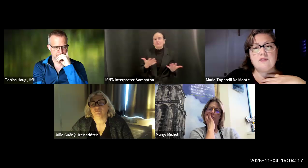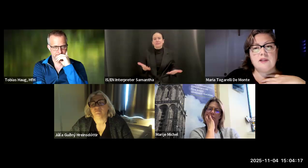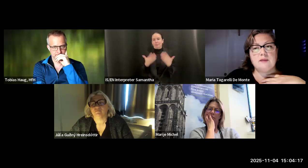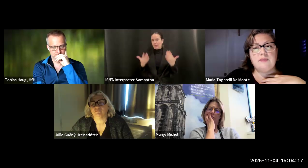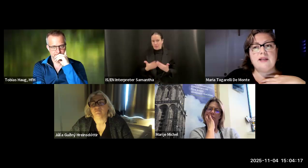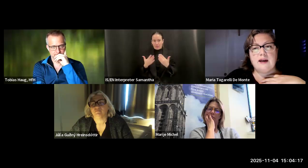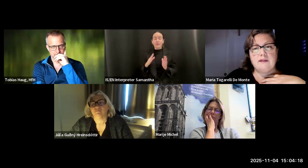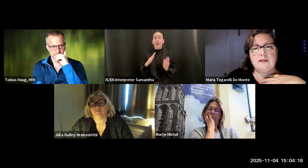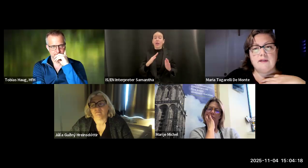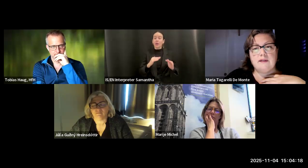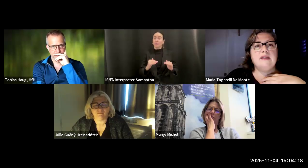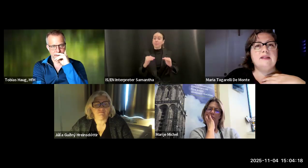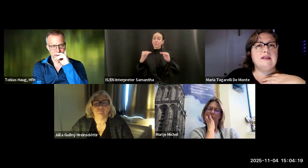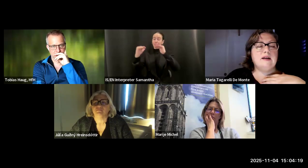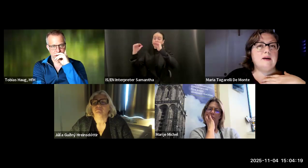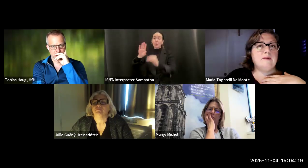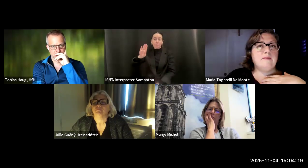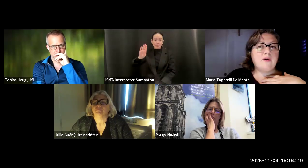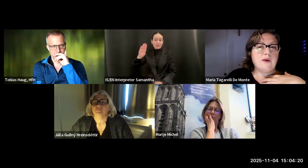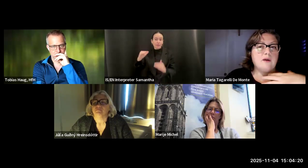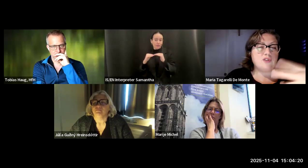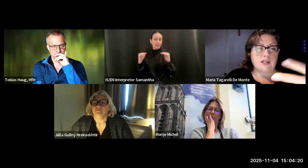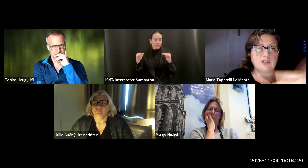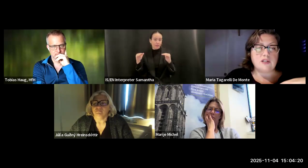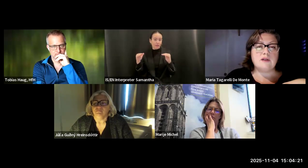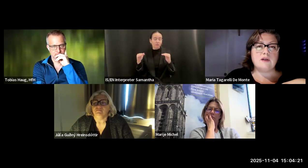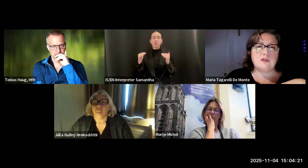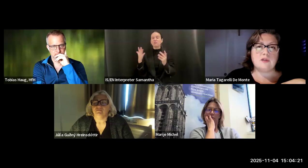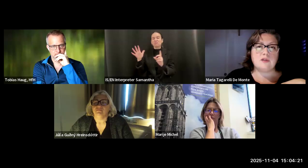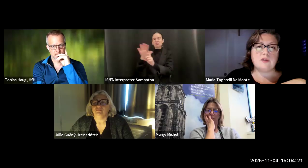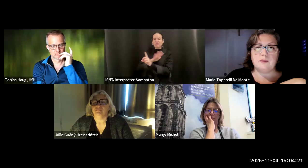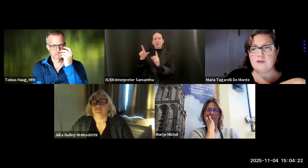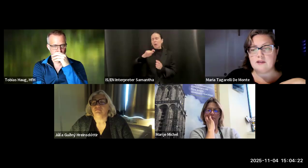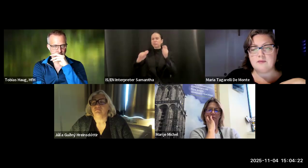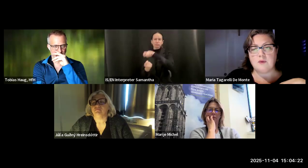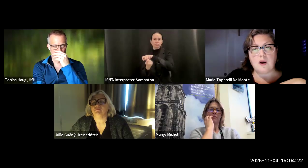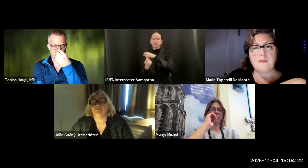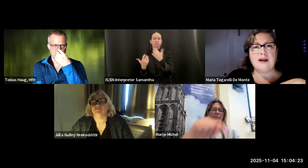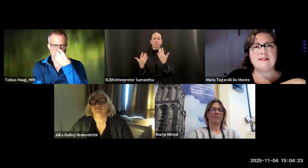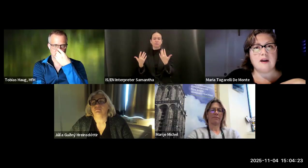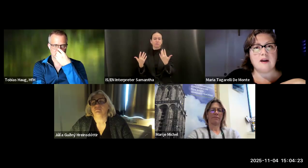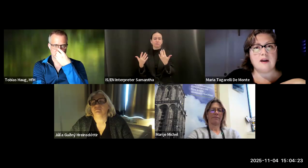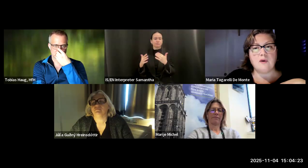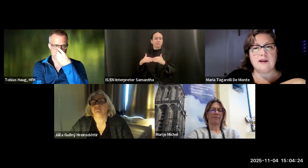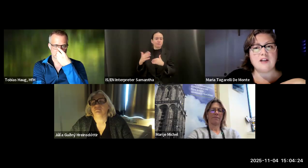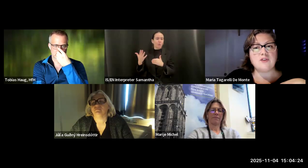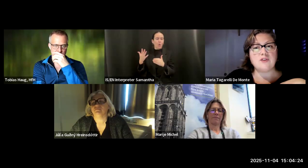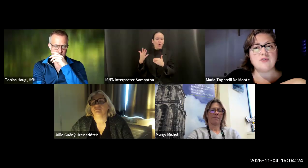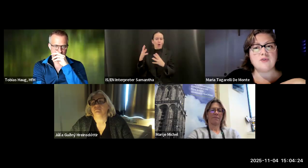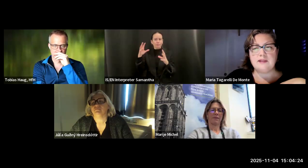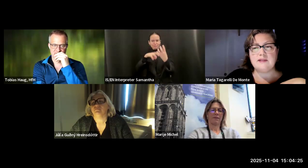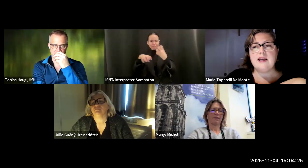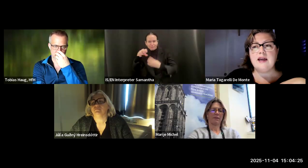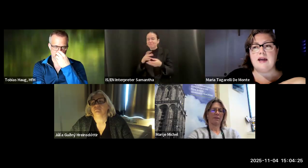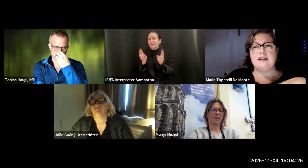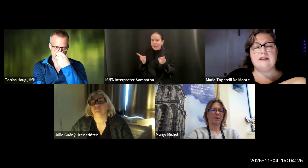higher levels, so in the B level, the background changes. So the background is more complex. There are more